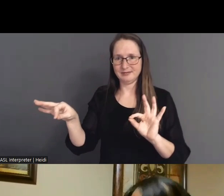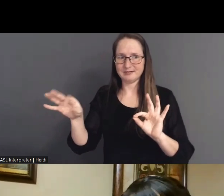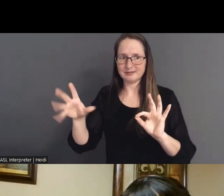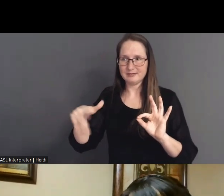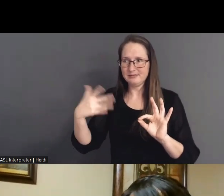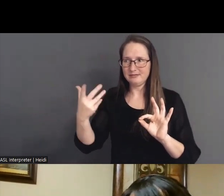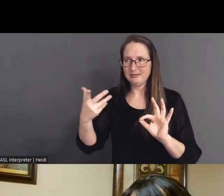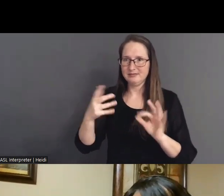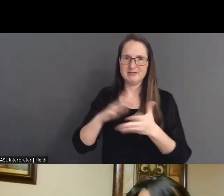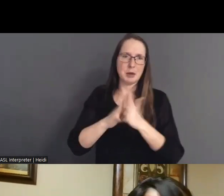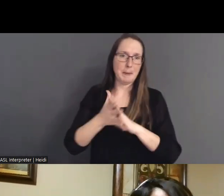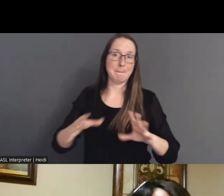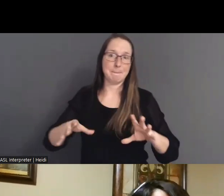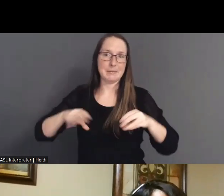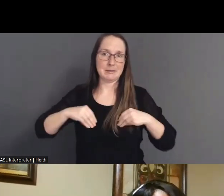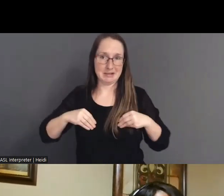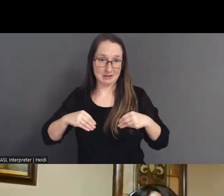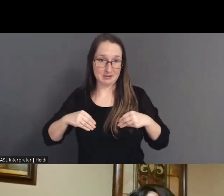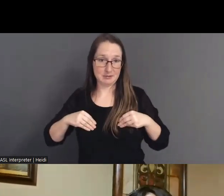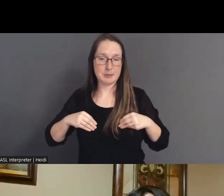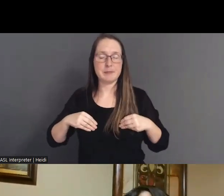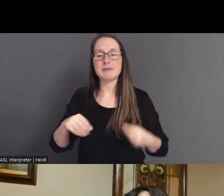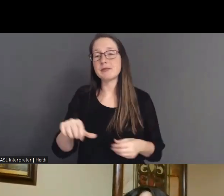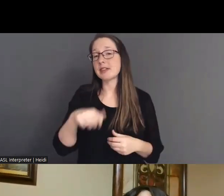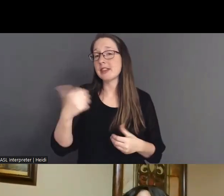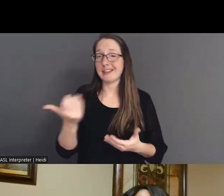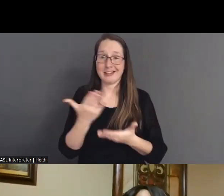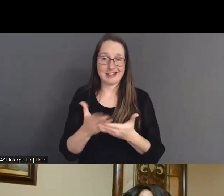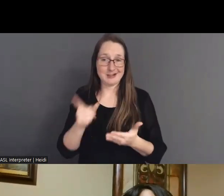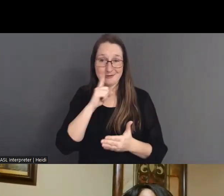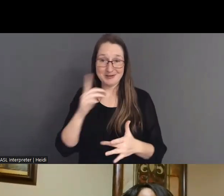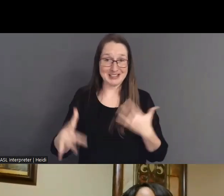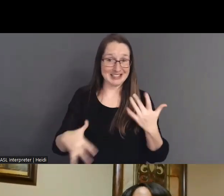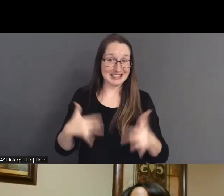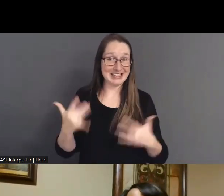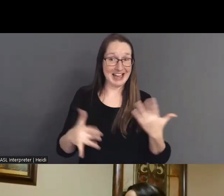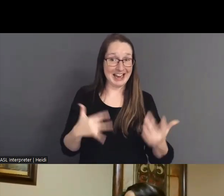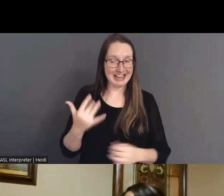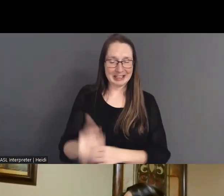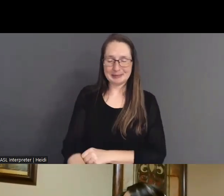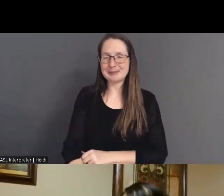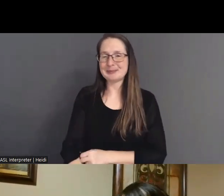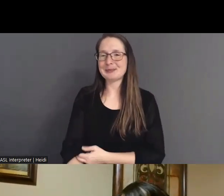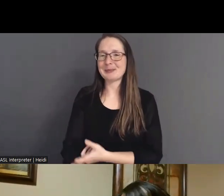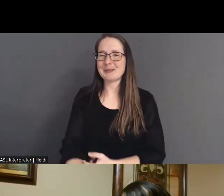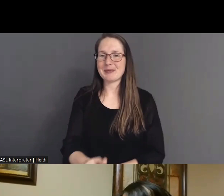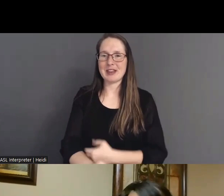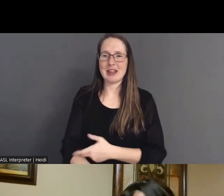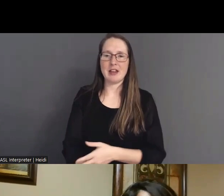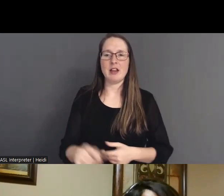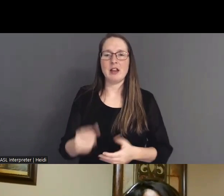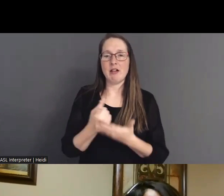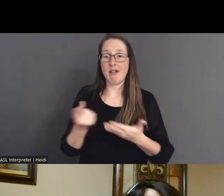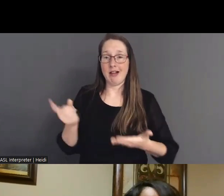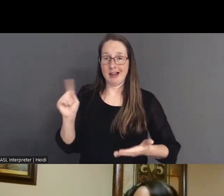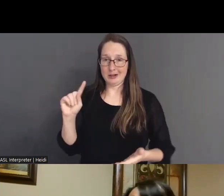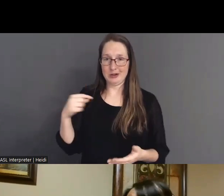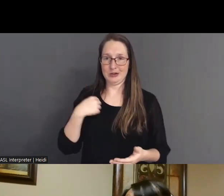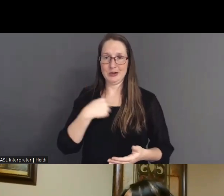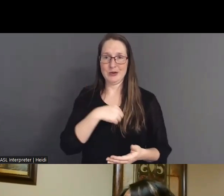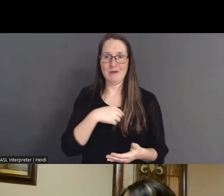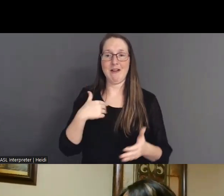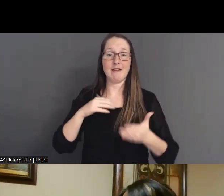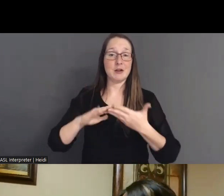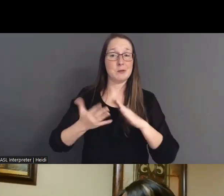to acceptance. So the other thing that I was very excited about, we had last week a